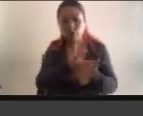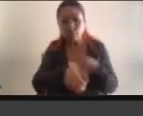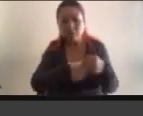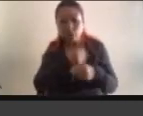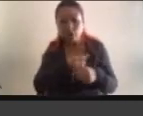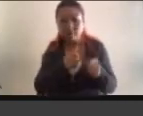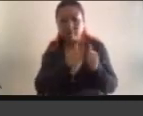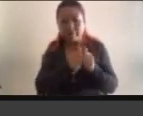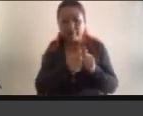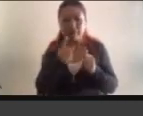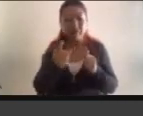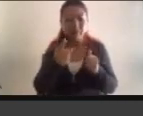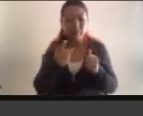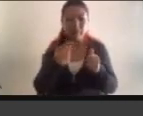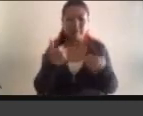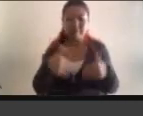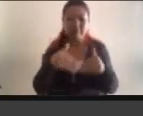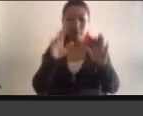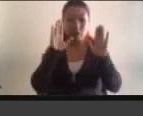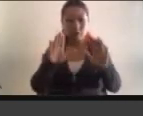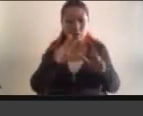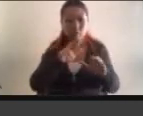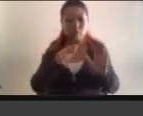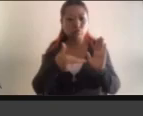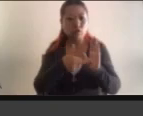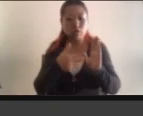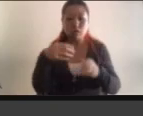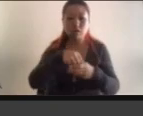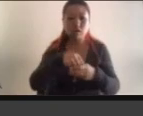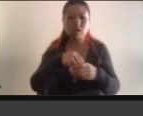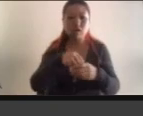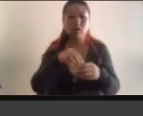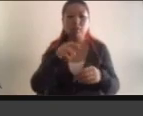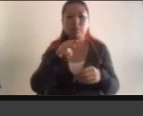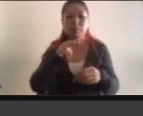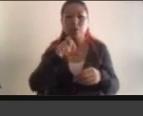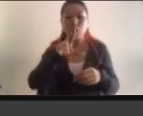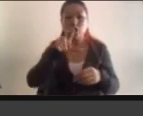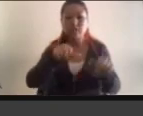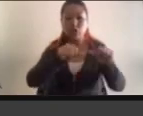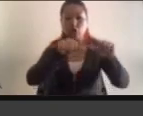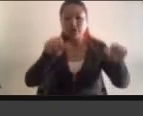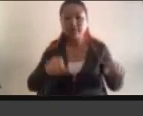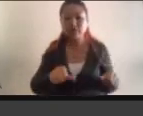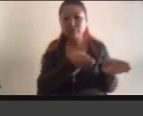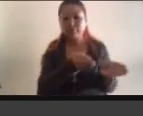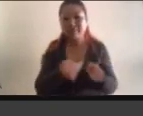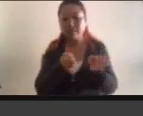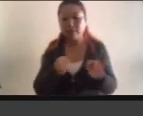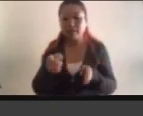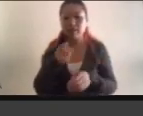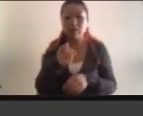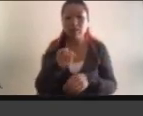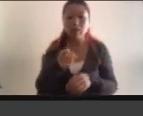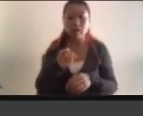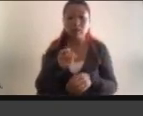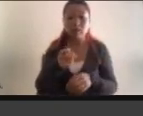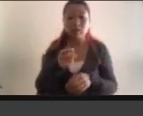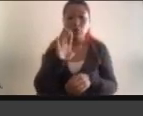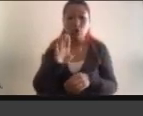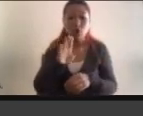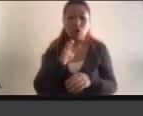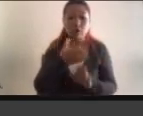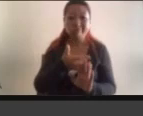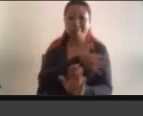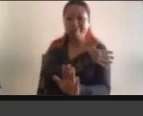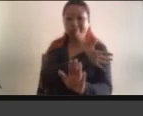had an incredible role in the Mars architecture planning. She comes with a really